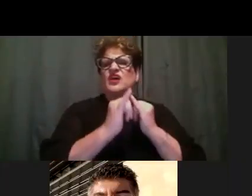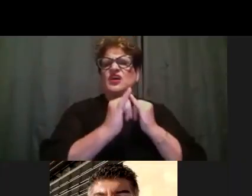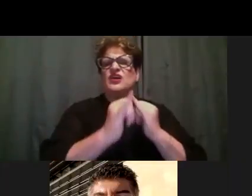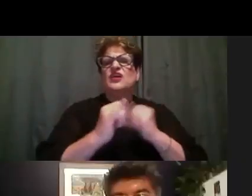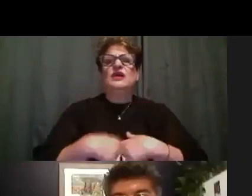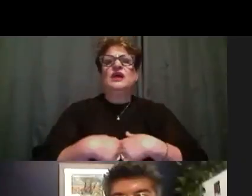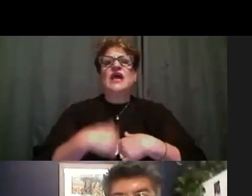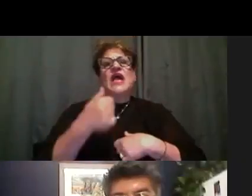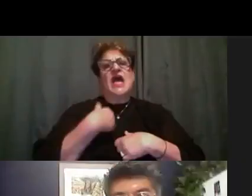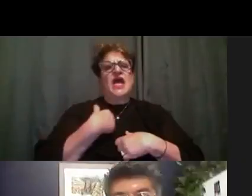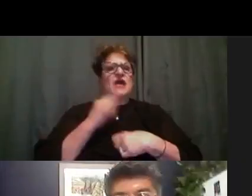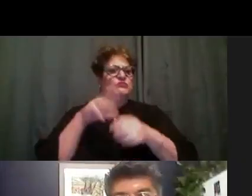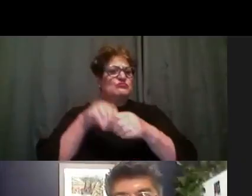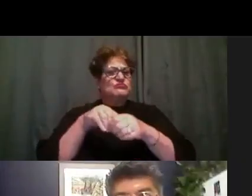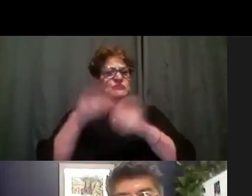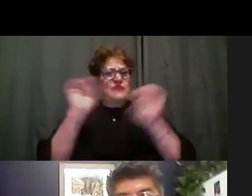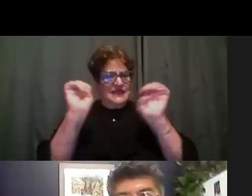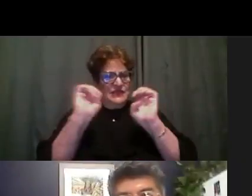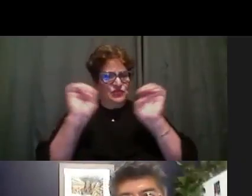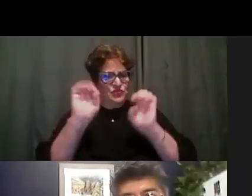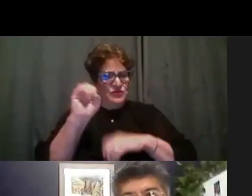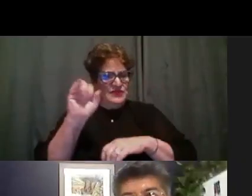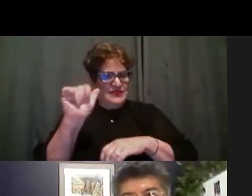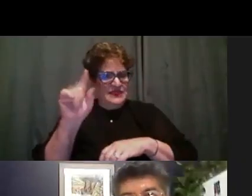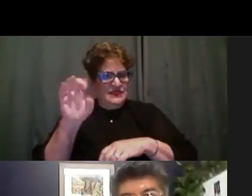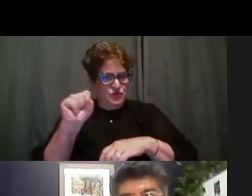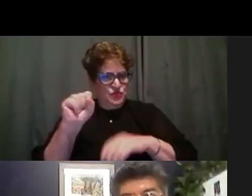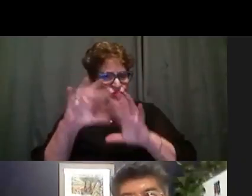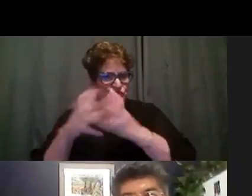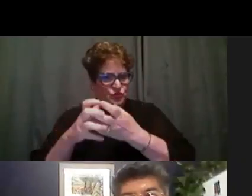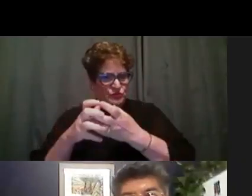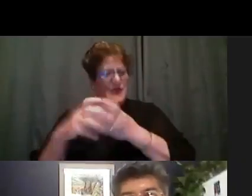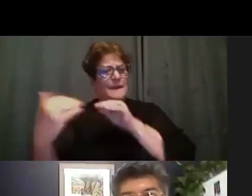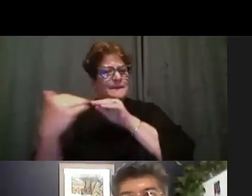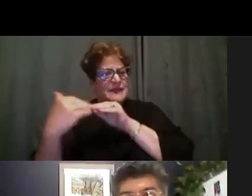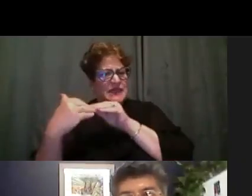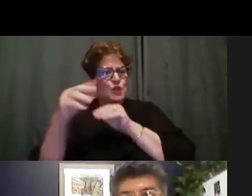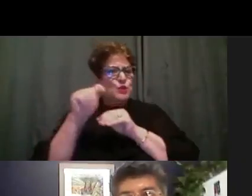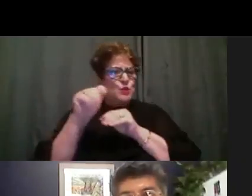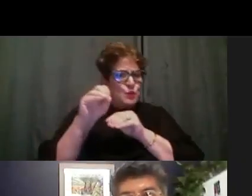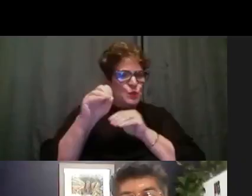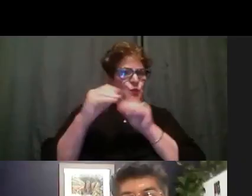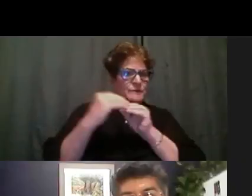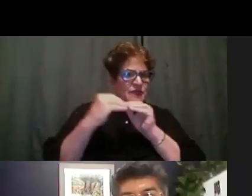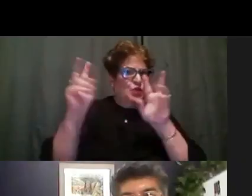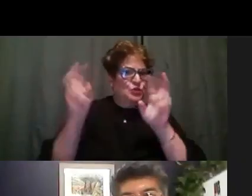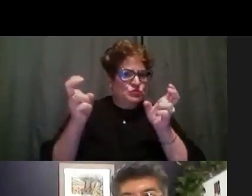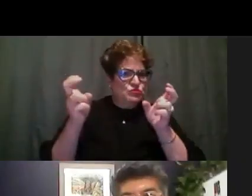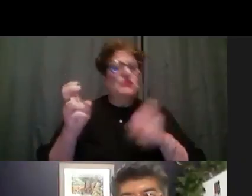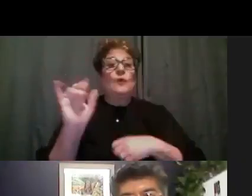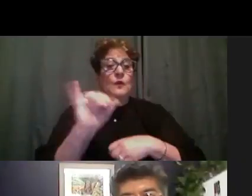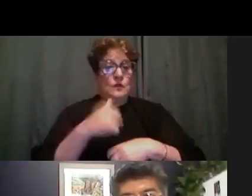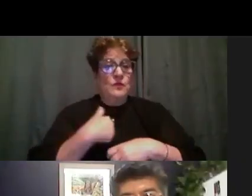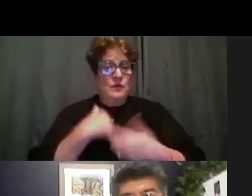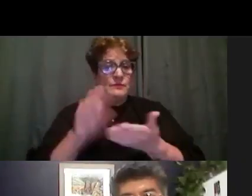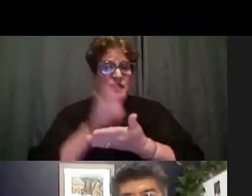Easter Seals group called the Peer-to-Peer Group. And I'm also a college student.